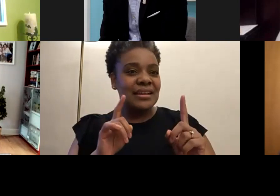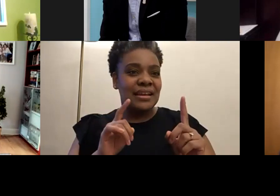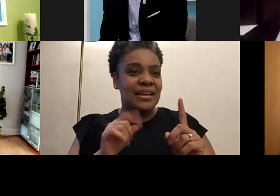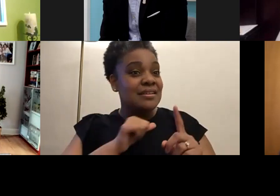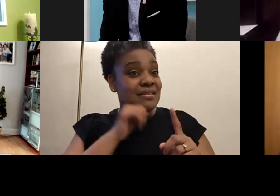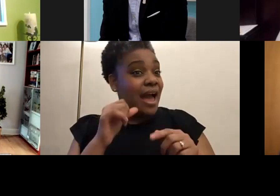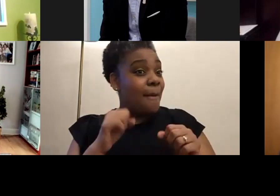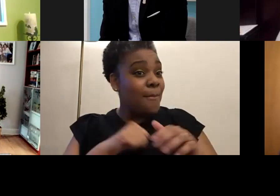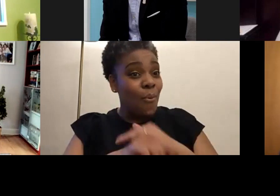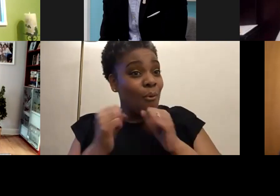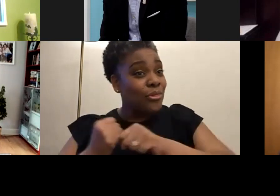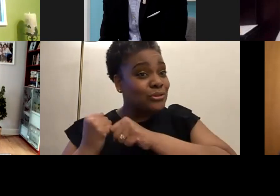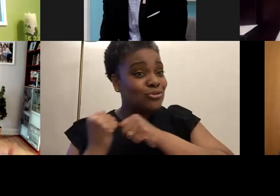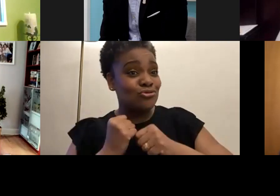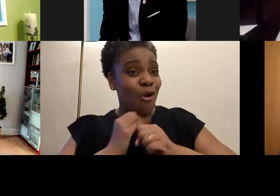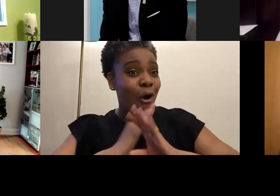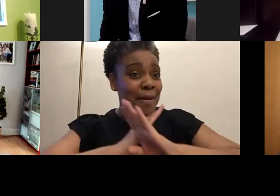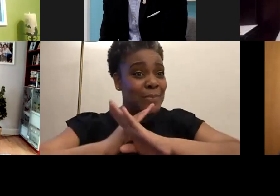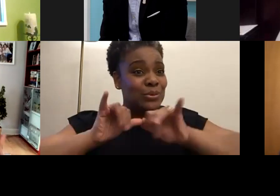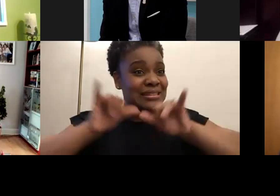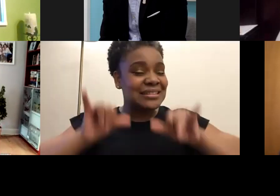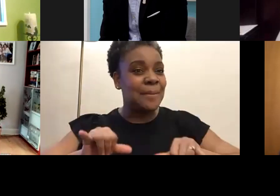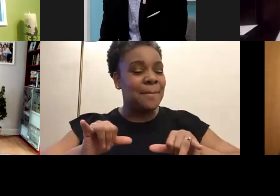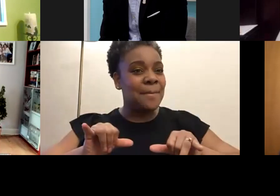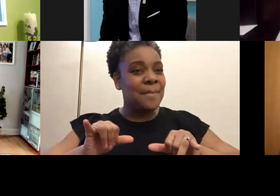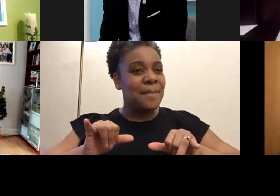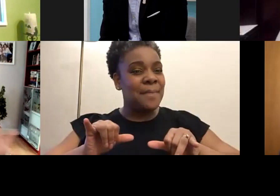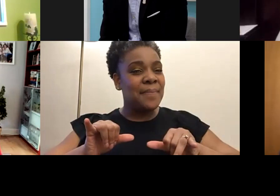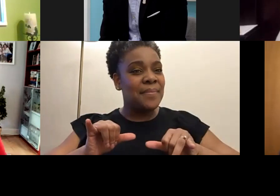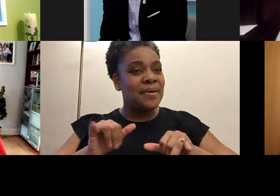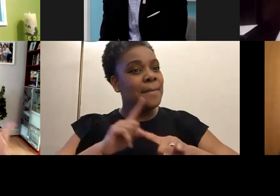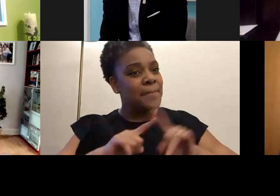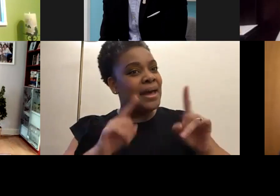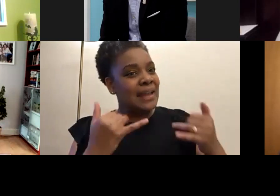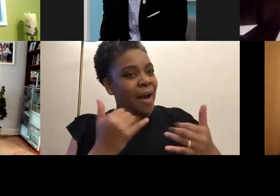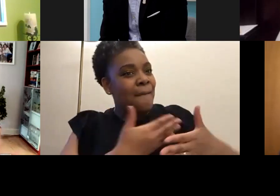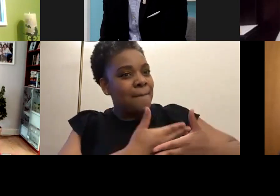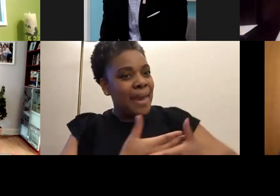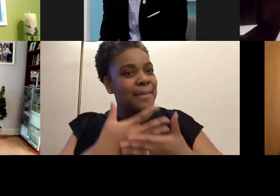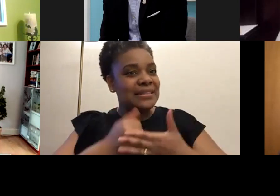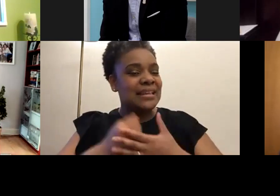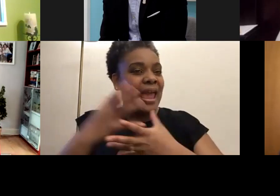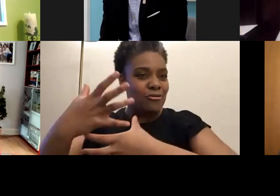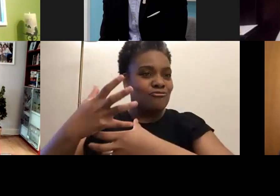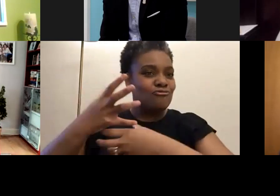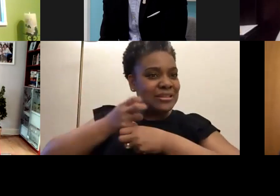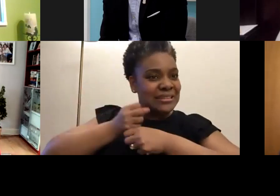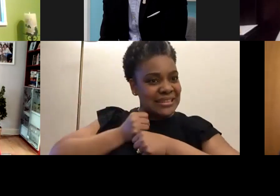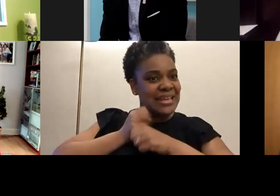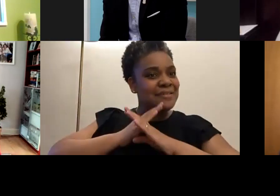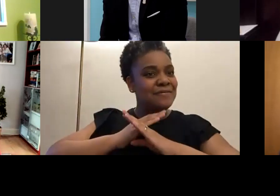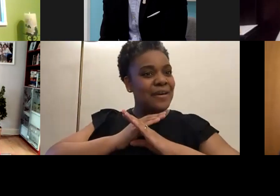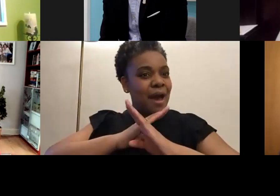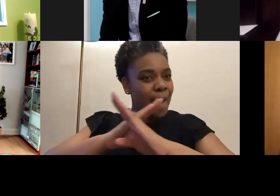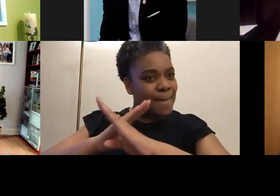that through the placenta, the babies are able to get this immunity conferred to them is something to